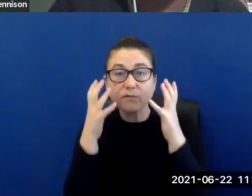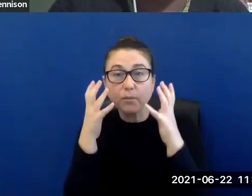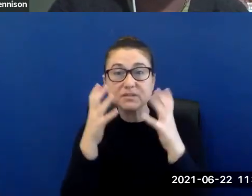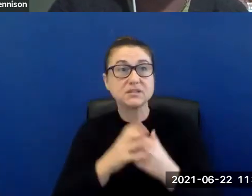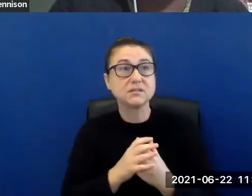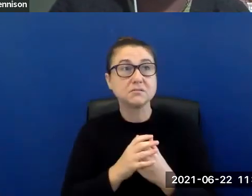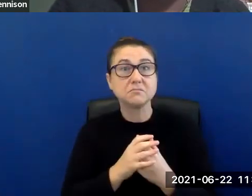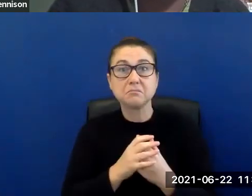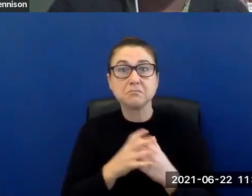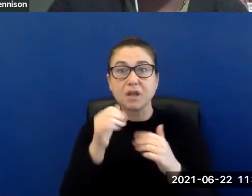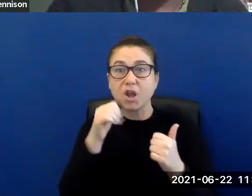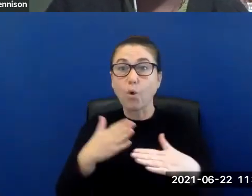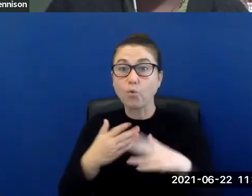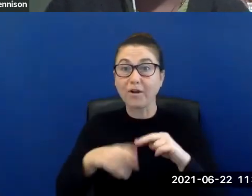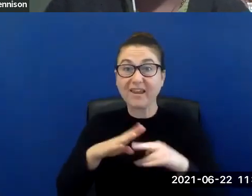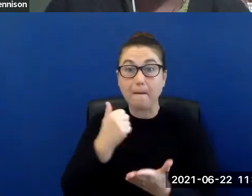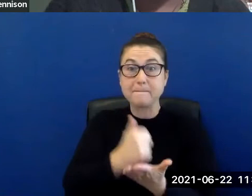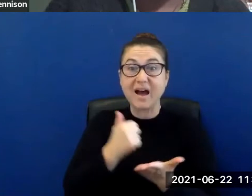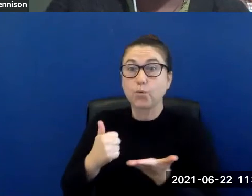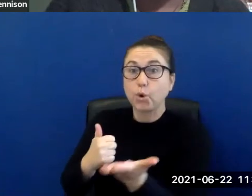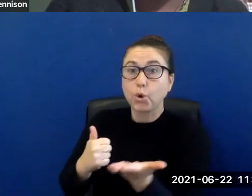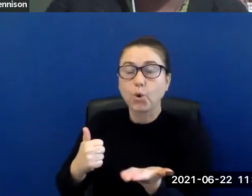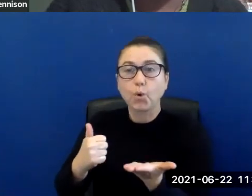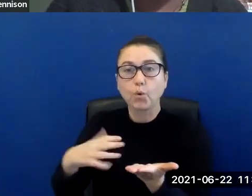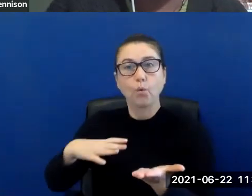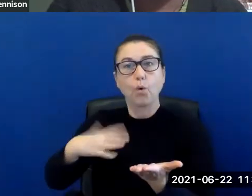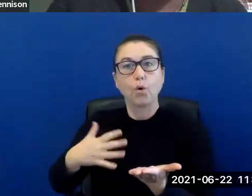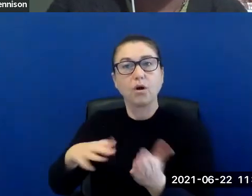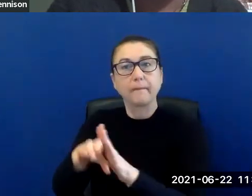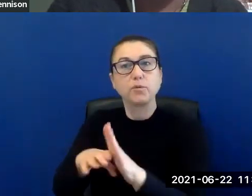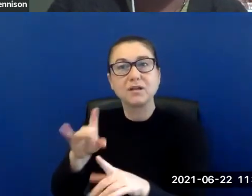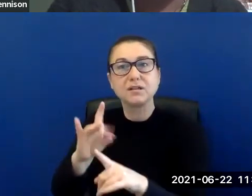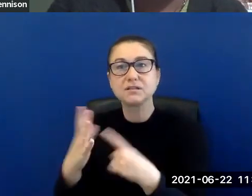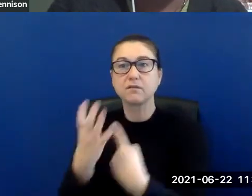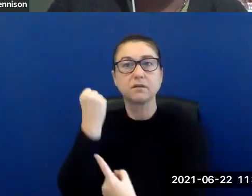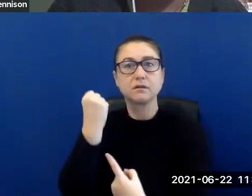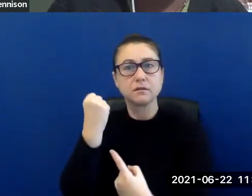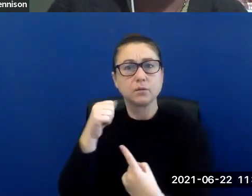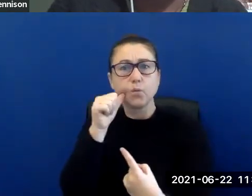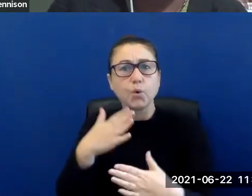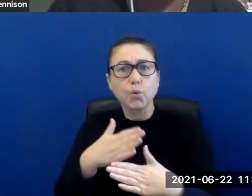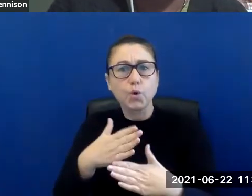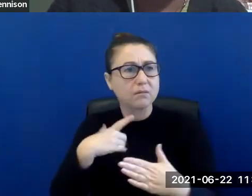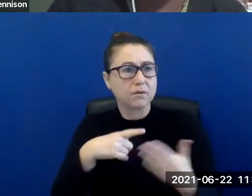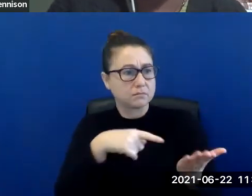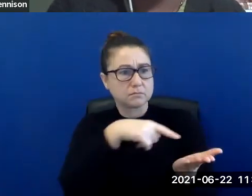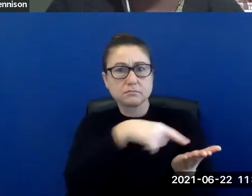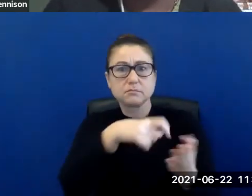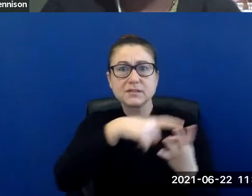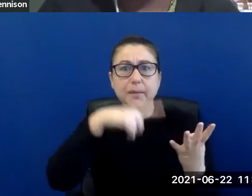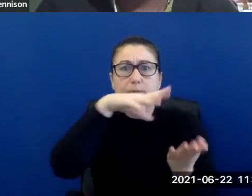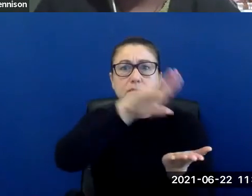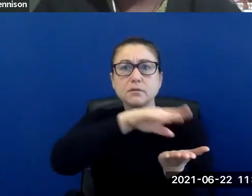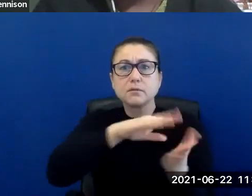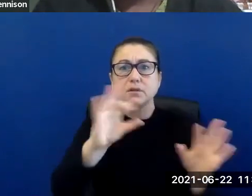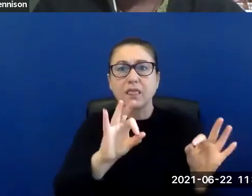they have included data set. The other thing is, if you're including a data set from PwD and you're not considering the right thing,